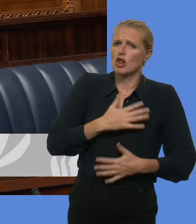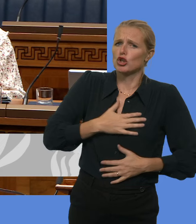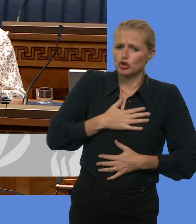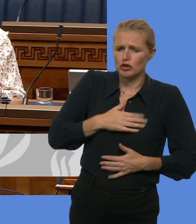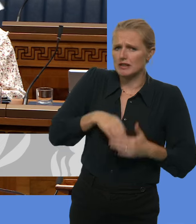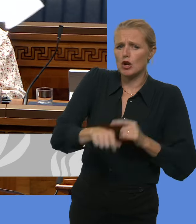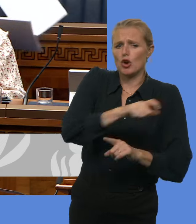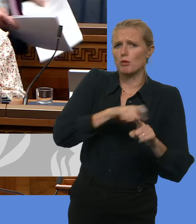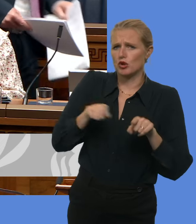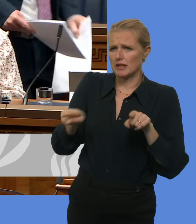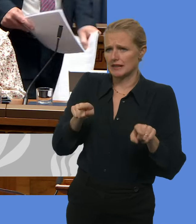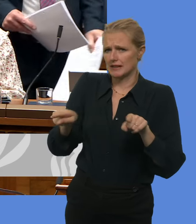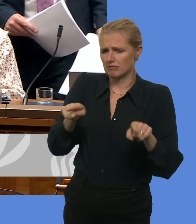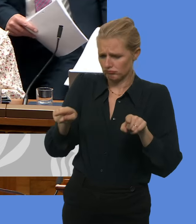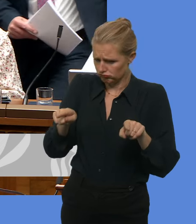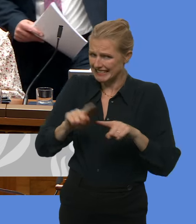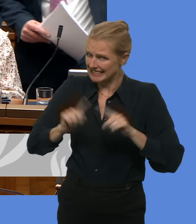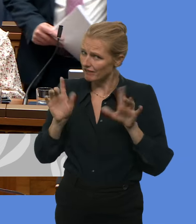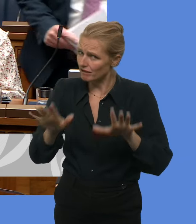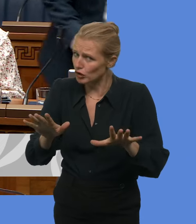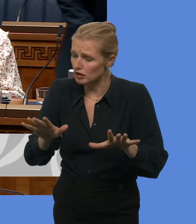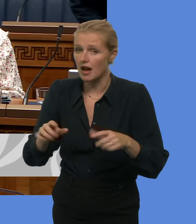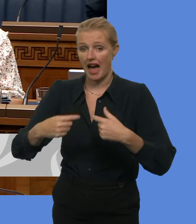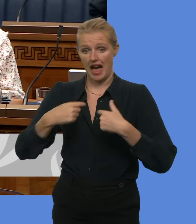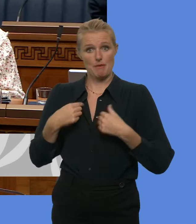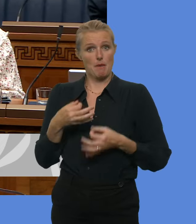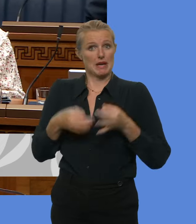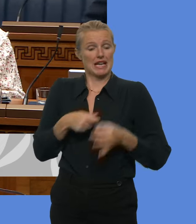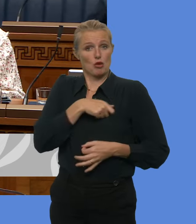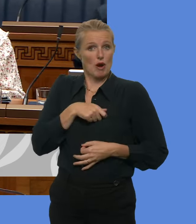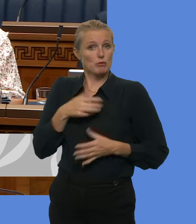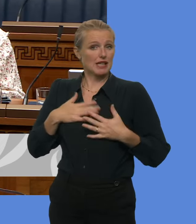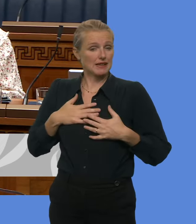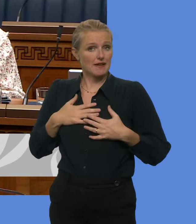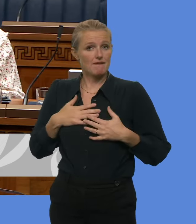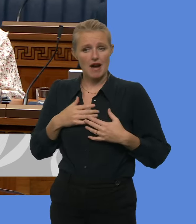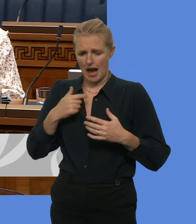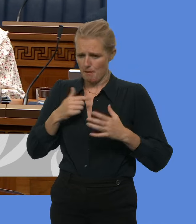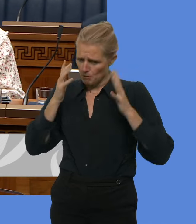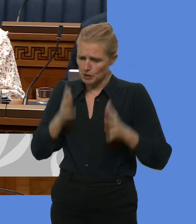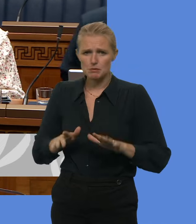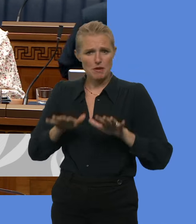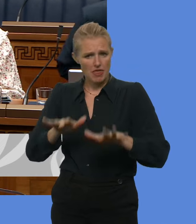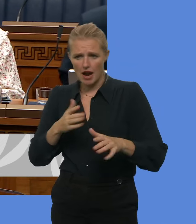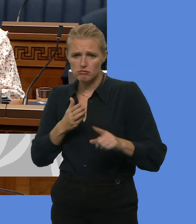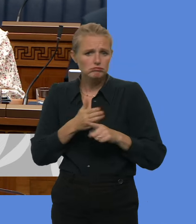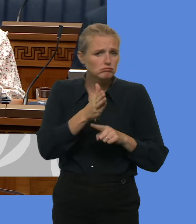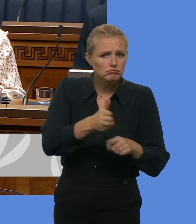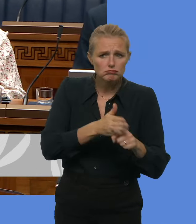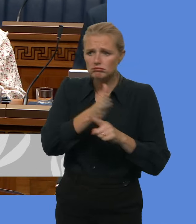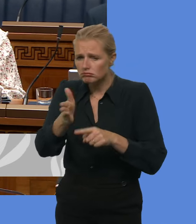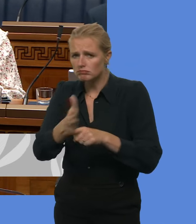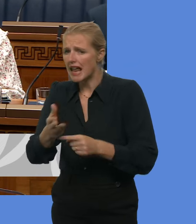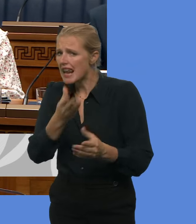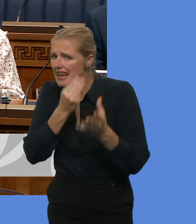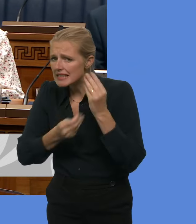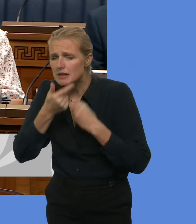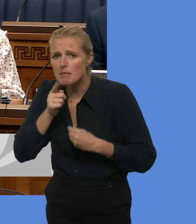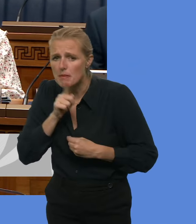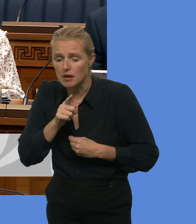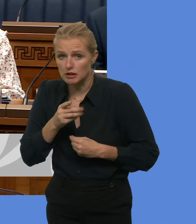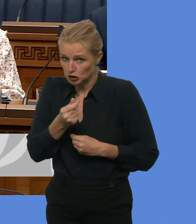that us as ministers, as representatives, as political representatives, we must be there to listen to people and to listen to genuinely